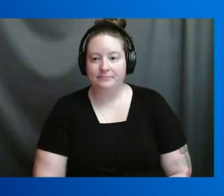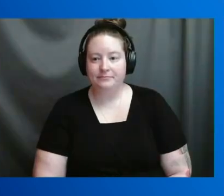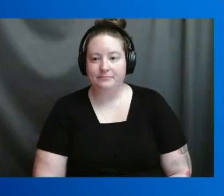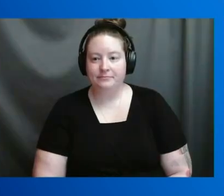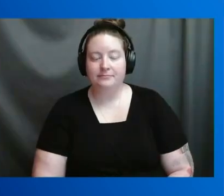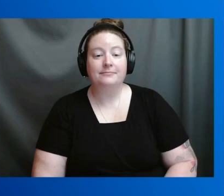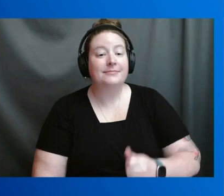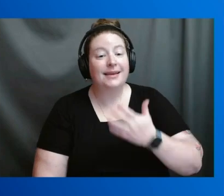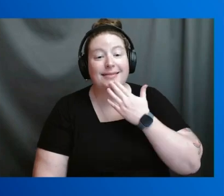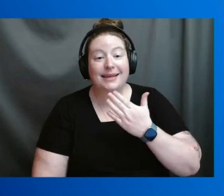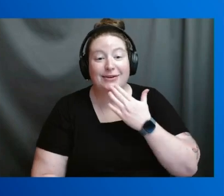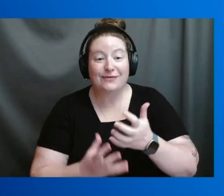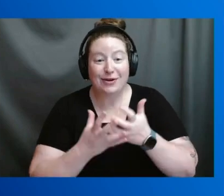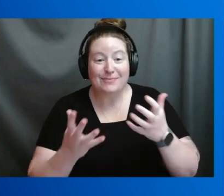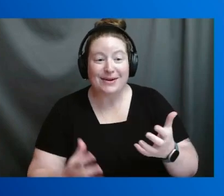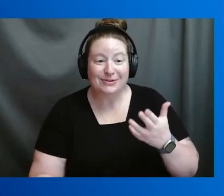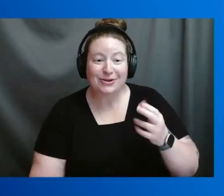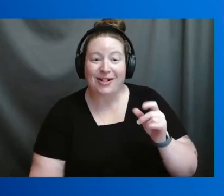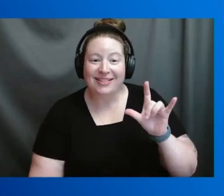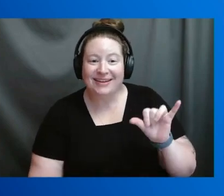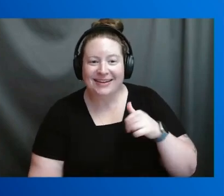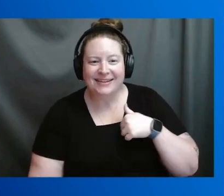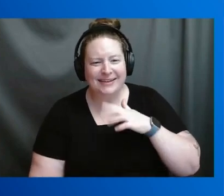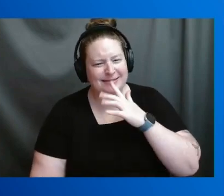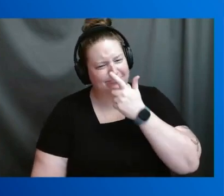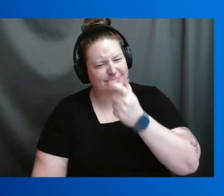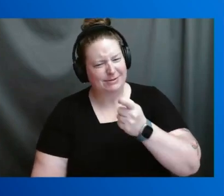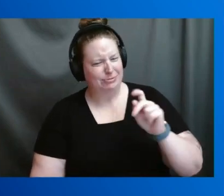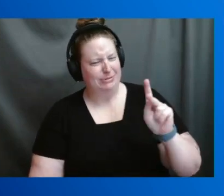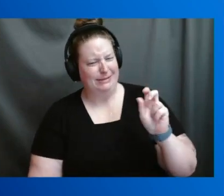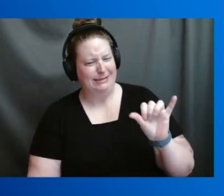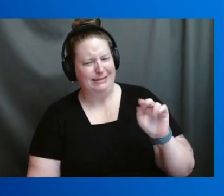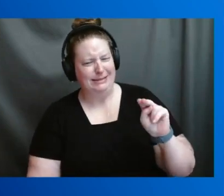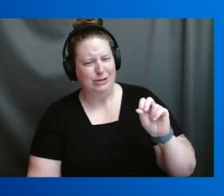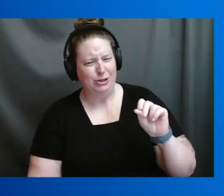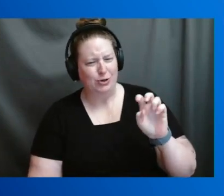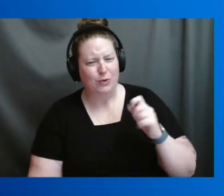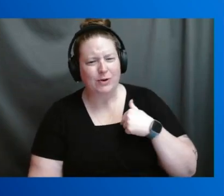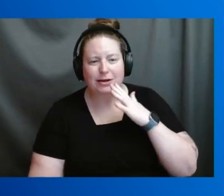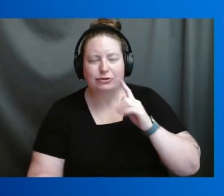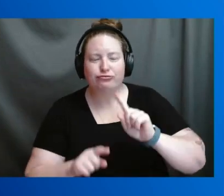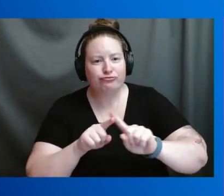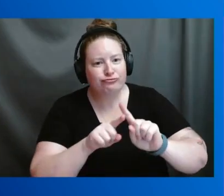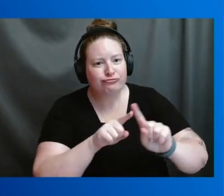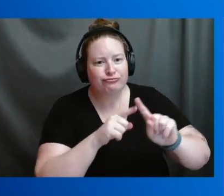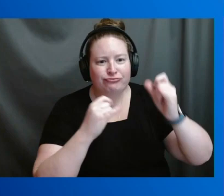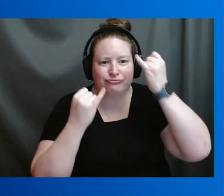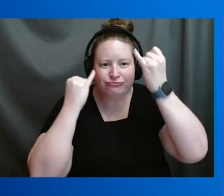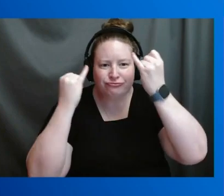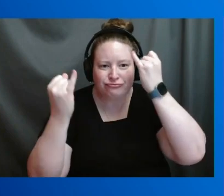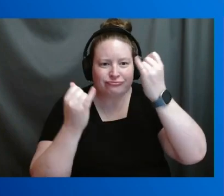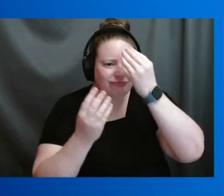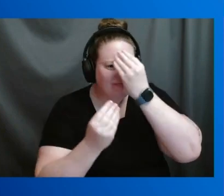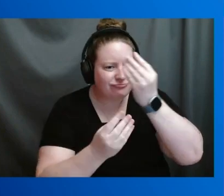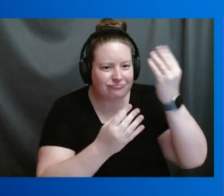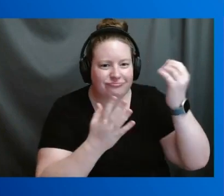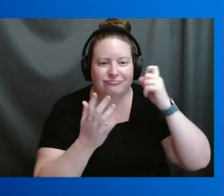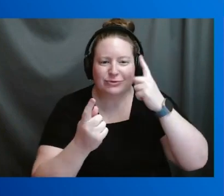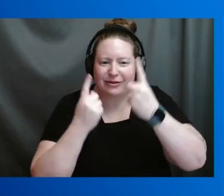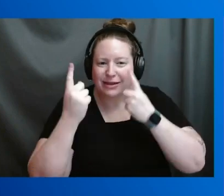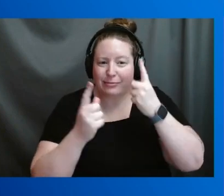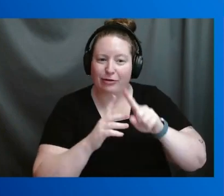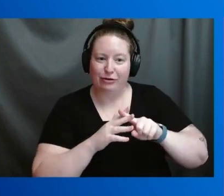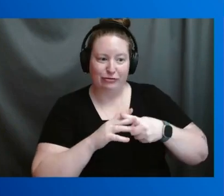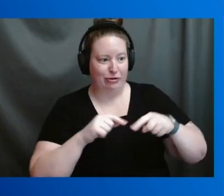Well, thanks very much, Holly. That's a really interesting keynote. It raises an absolute load of different things and insights for us to think about during the start of this Innovation